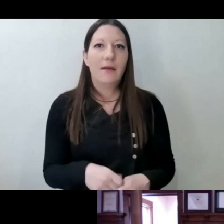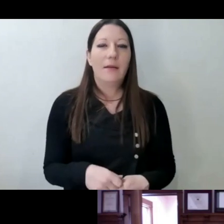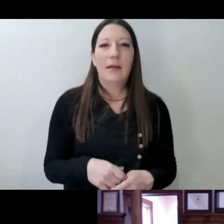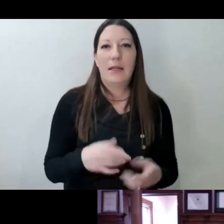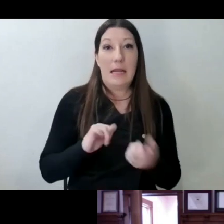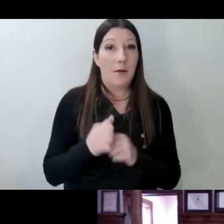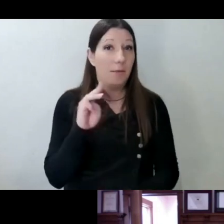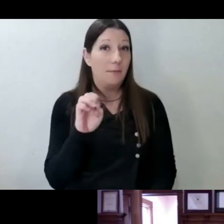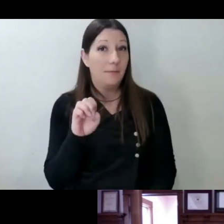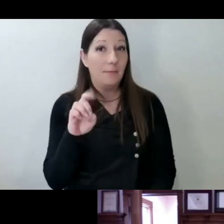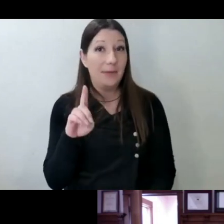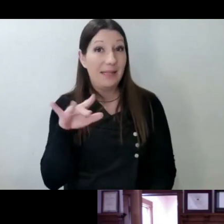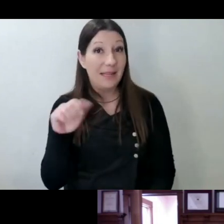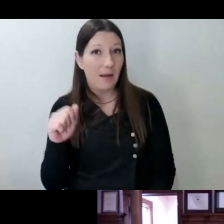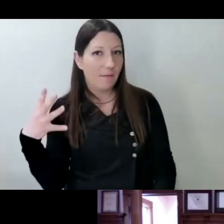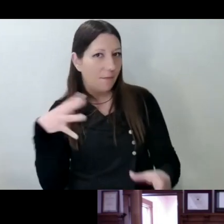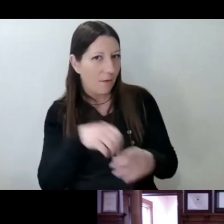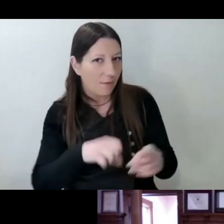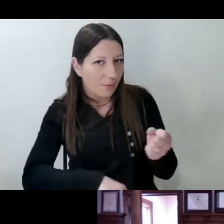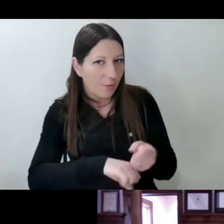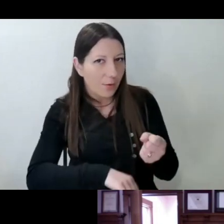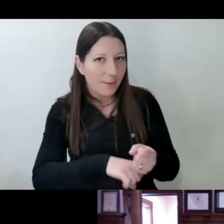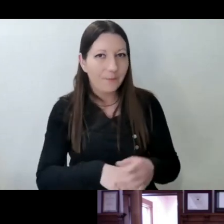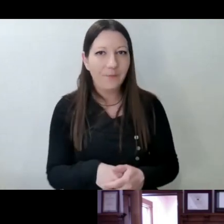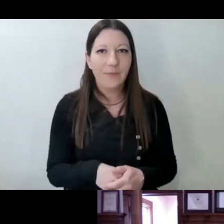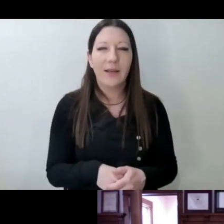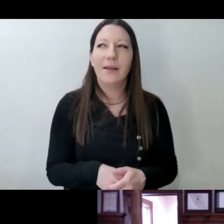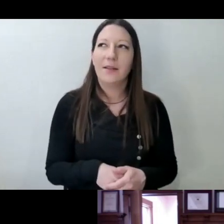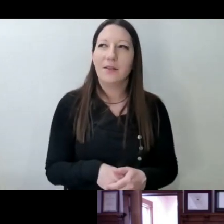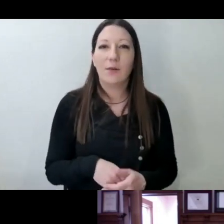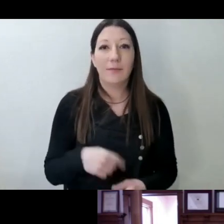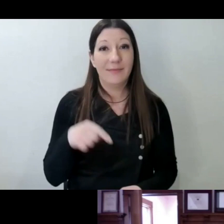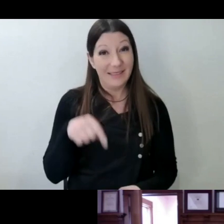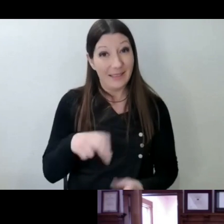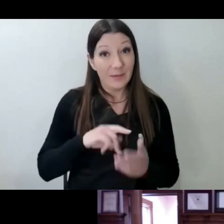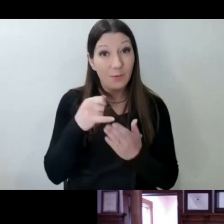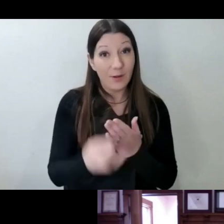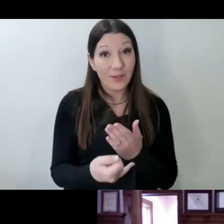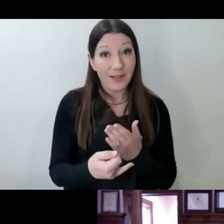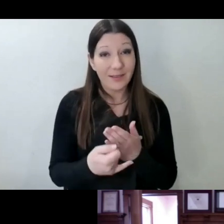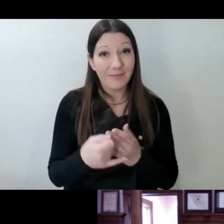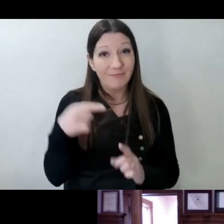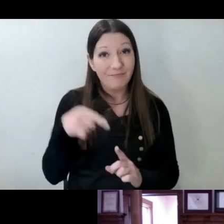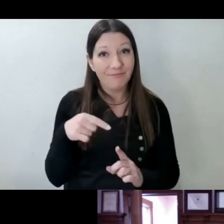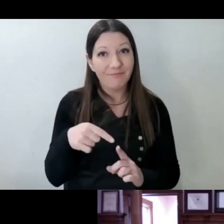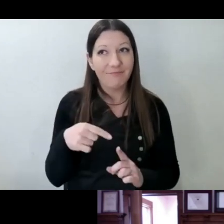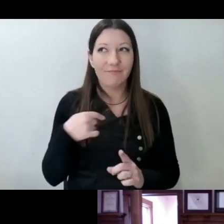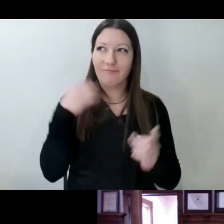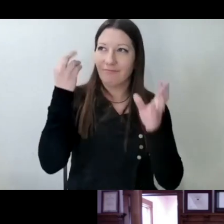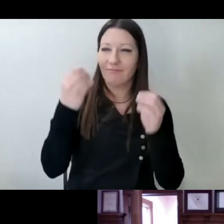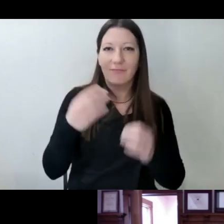support. And then looking at this project, it's kind of thinking through like my own experiences with mental health in a very